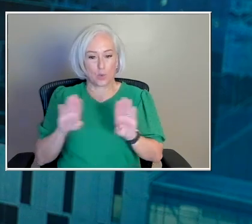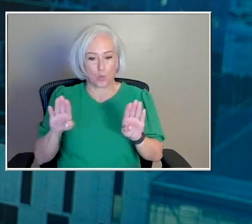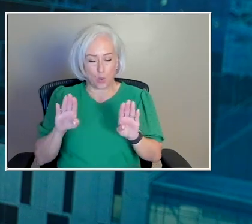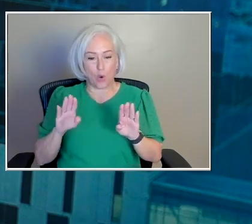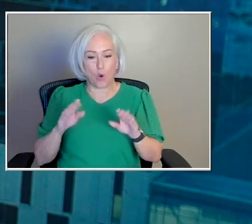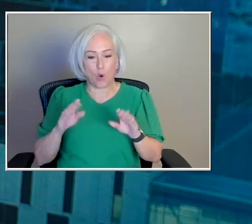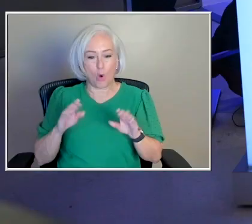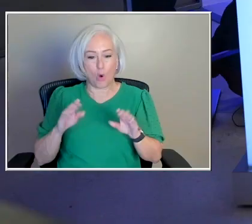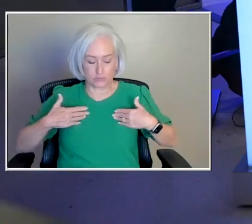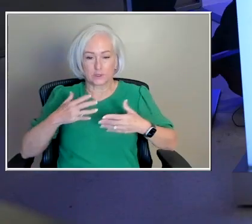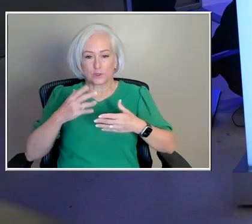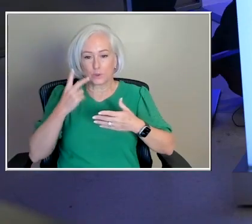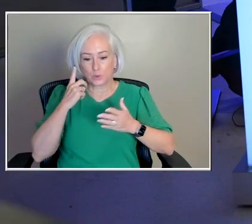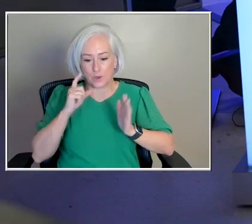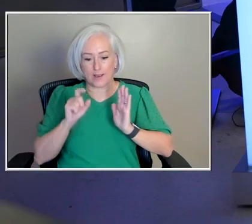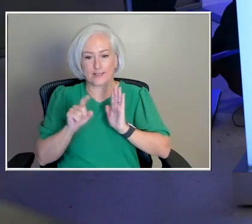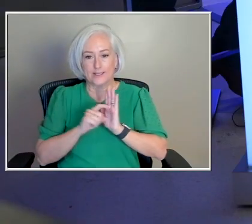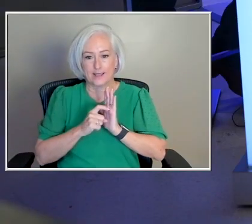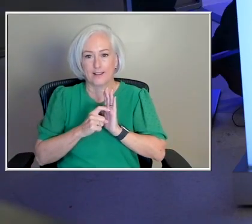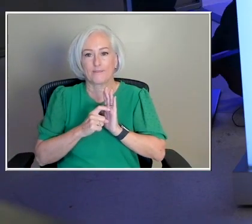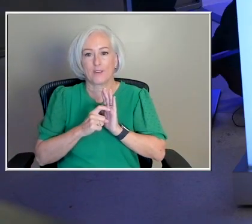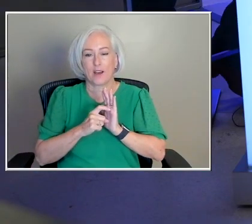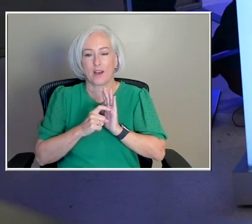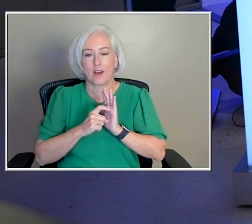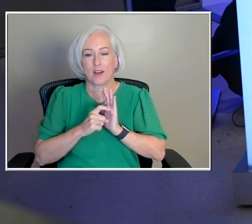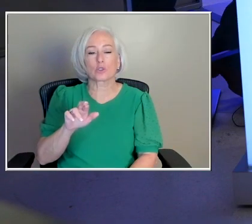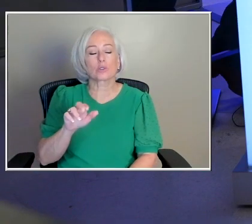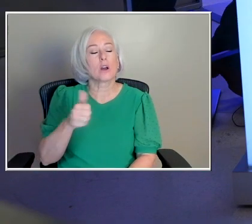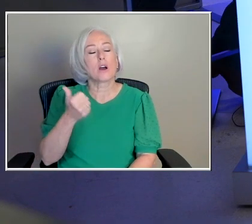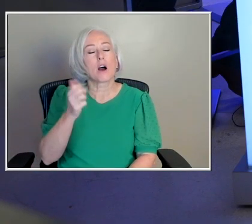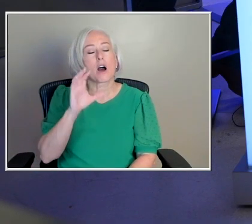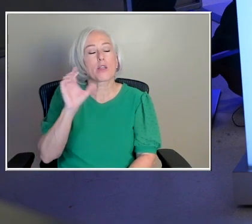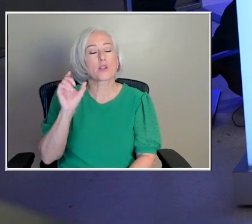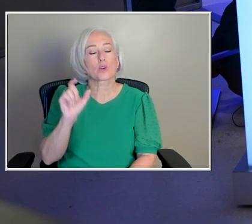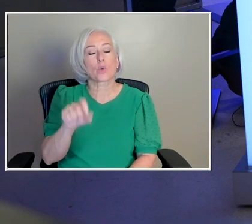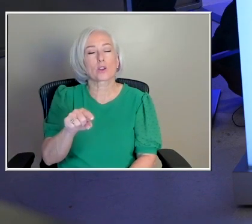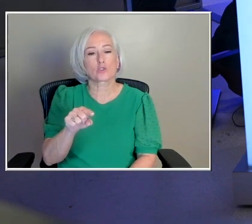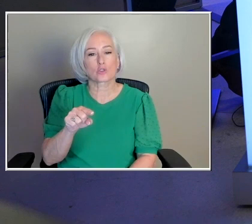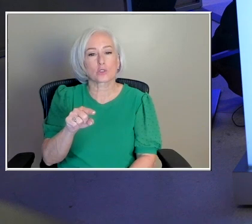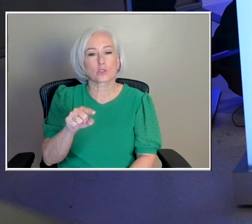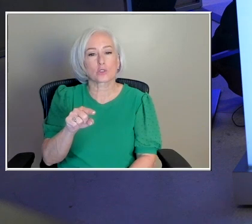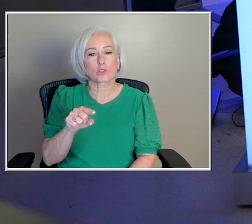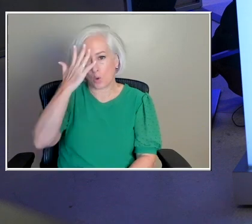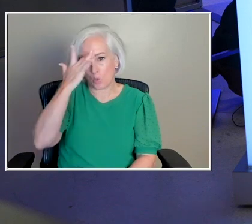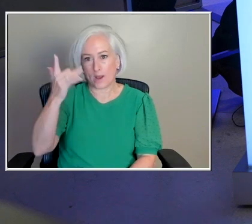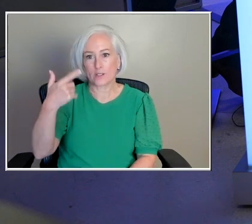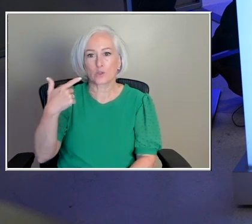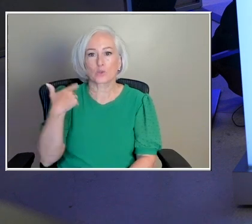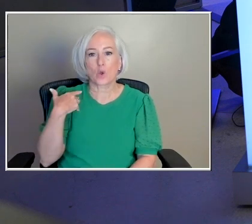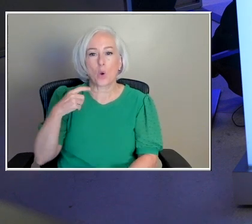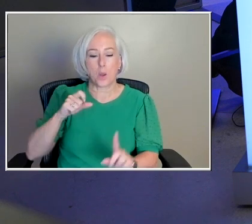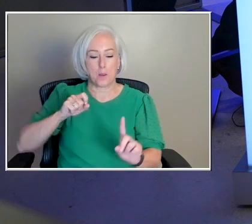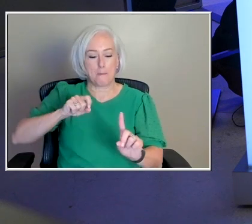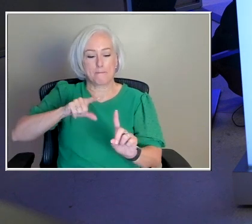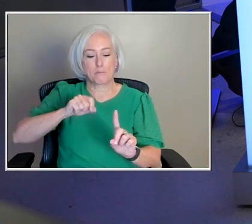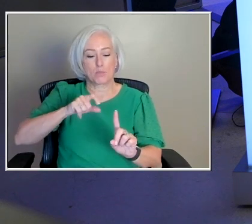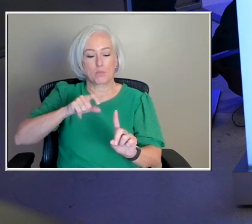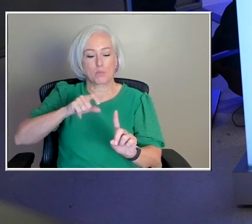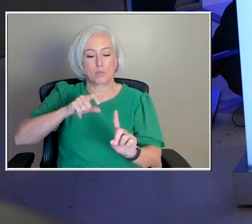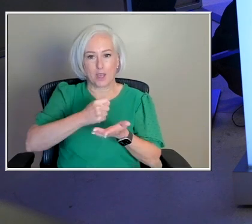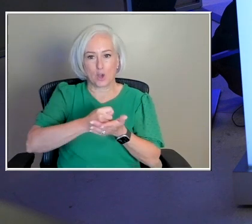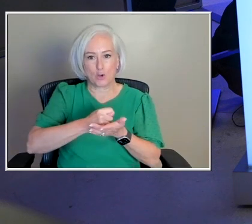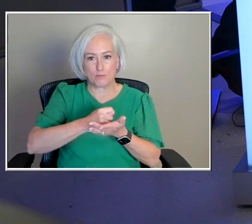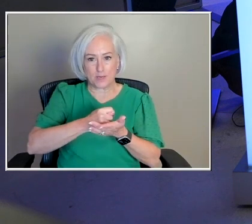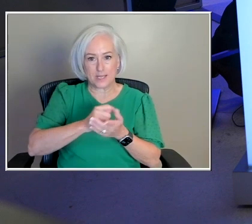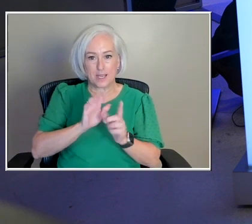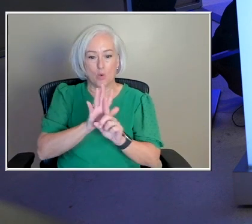on a mammogram. Okay, a couple quick questions. Paul wants to know, why is proton radiation therapy different than other radiation therapies?